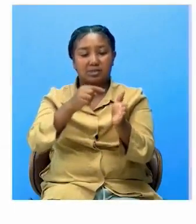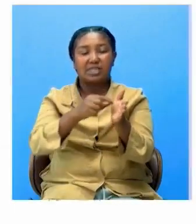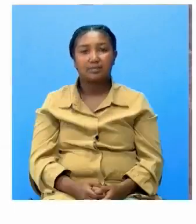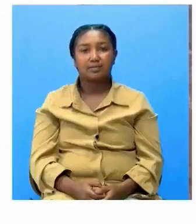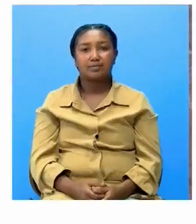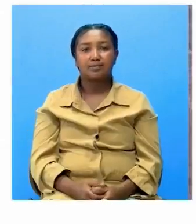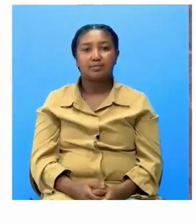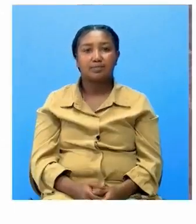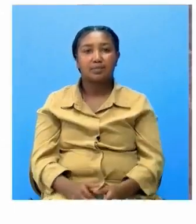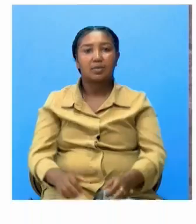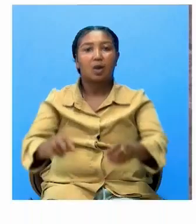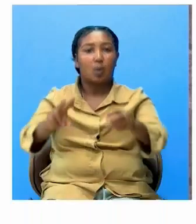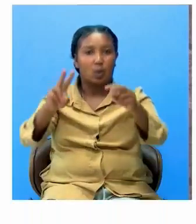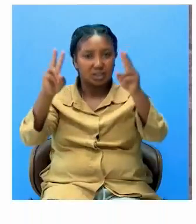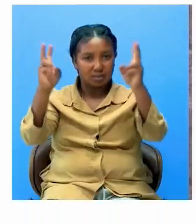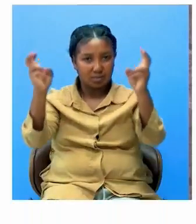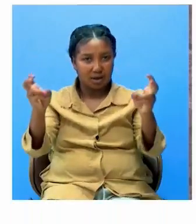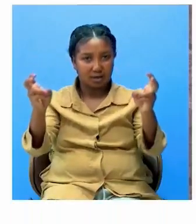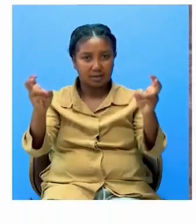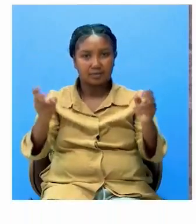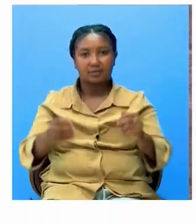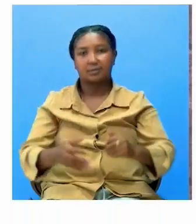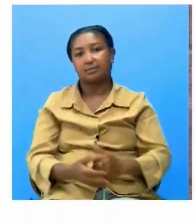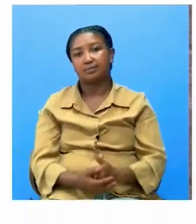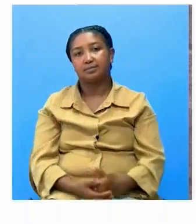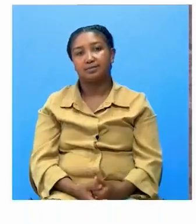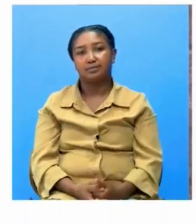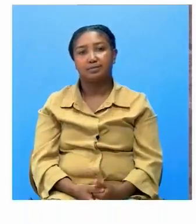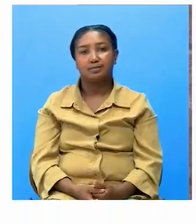And quotation marks.